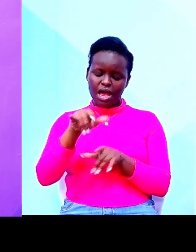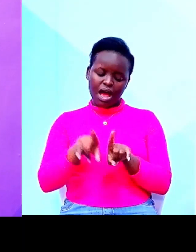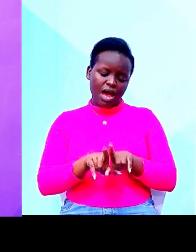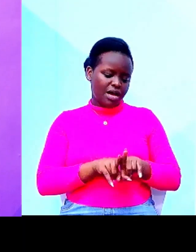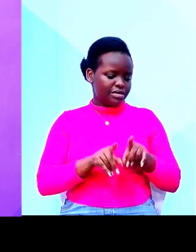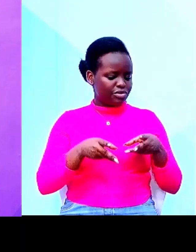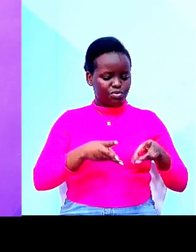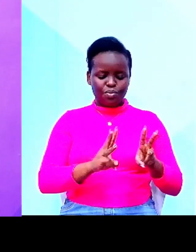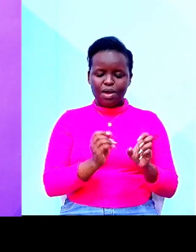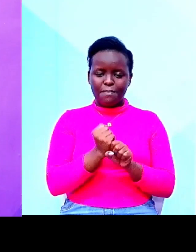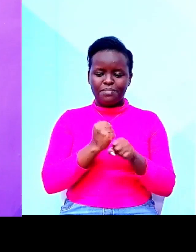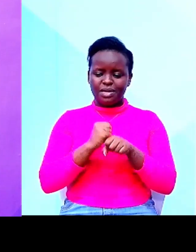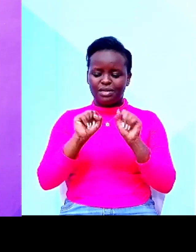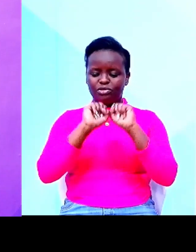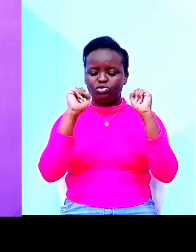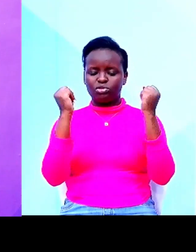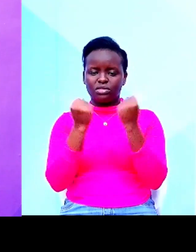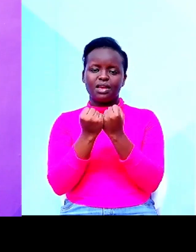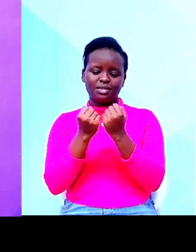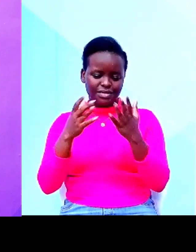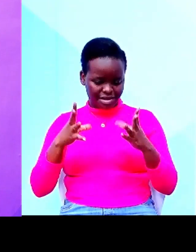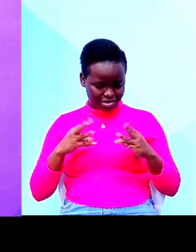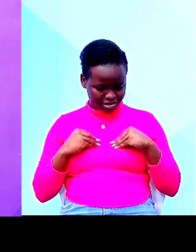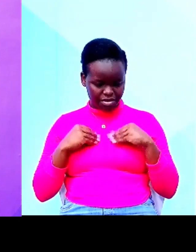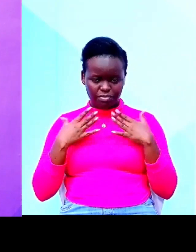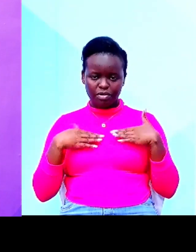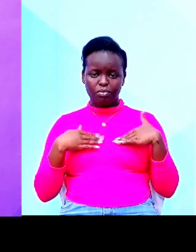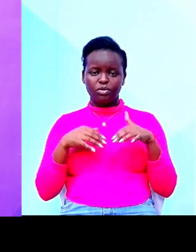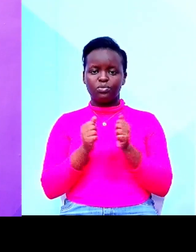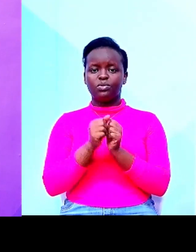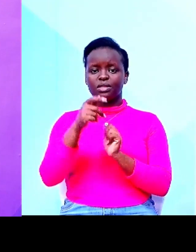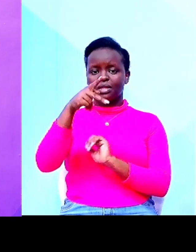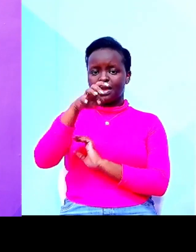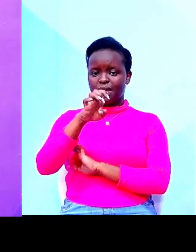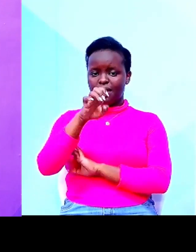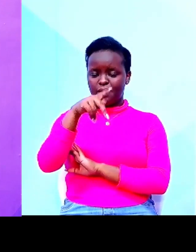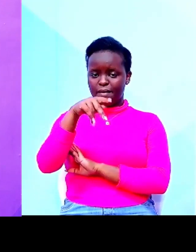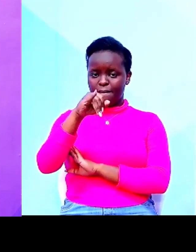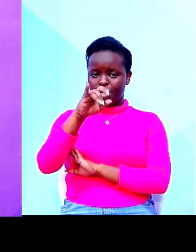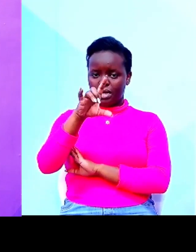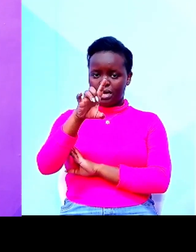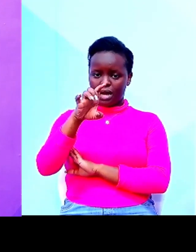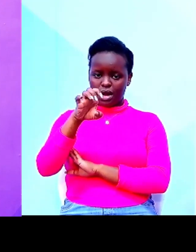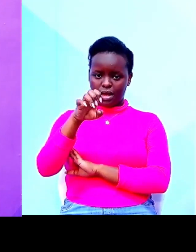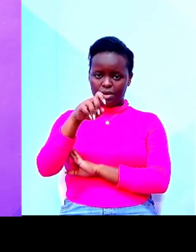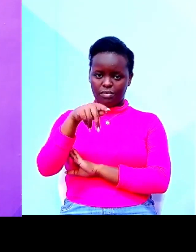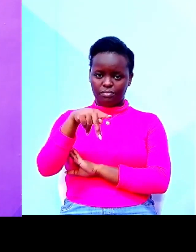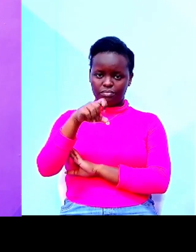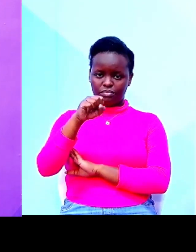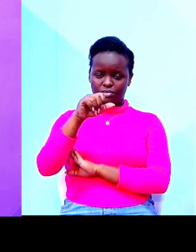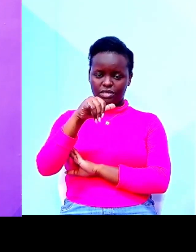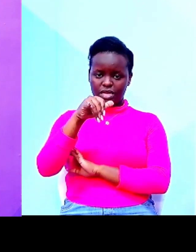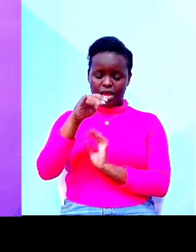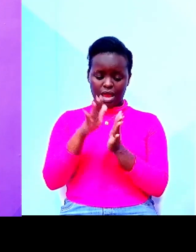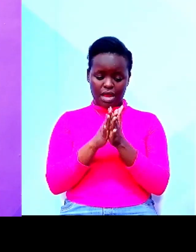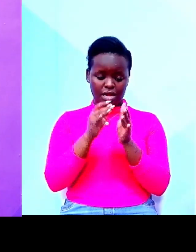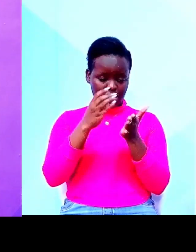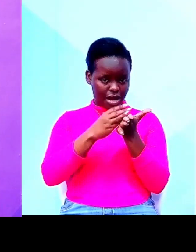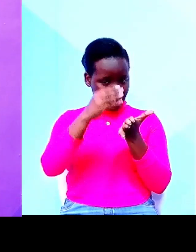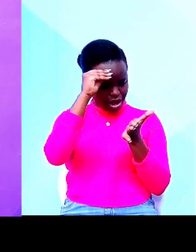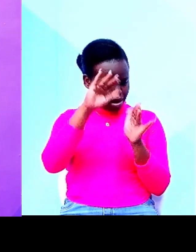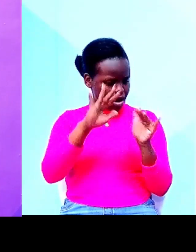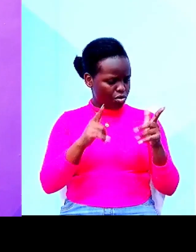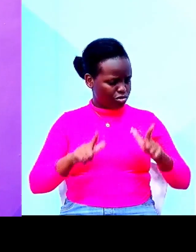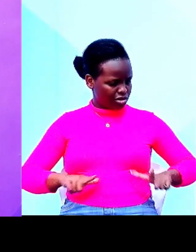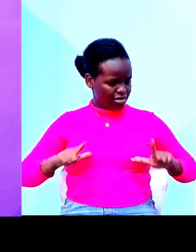of making the society to accept people with people with epilepsy and to learn how to live with them in